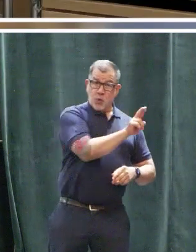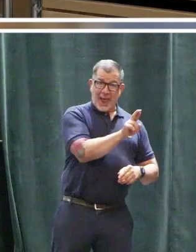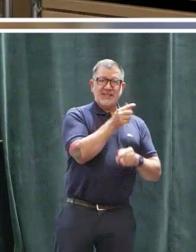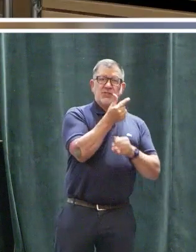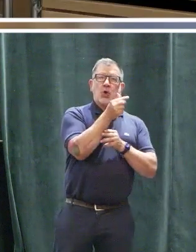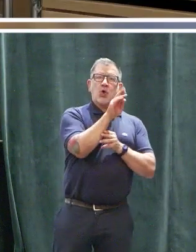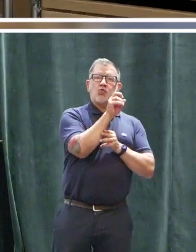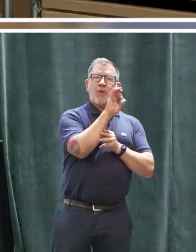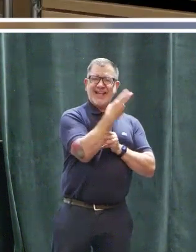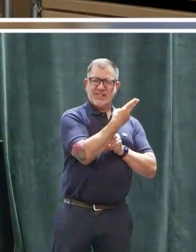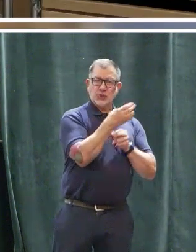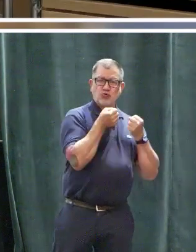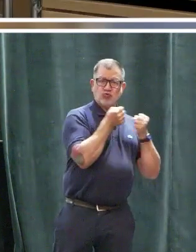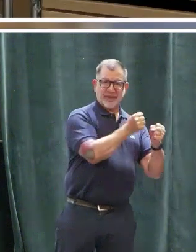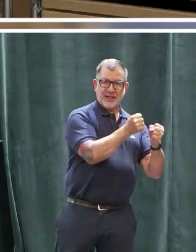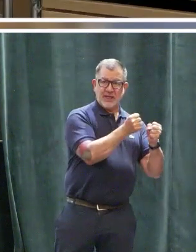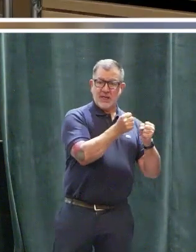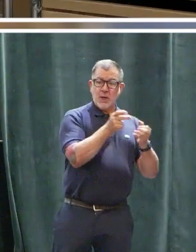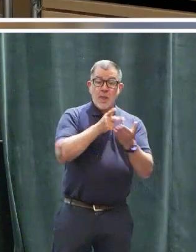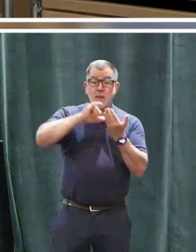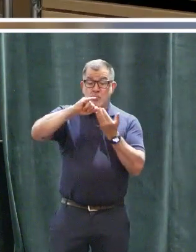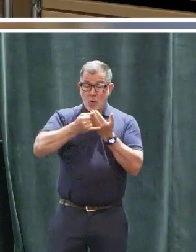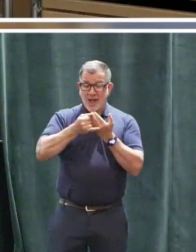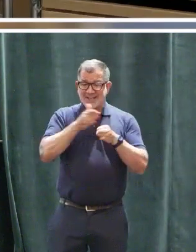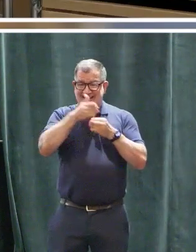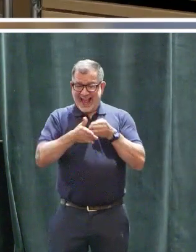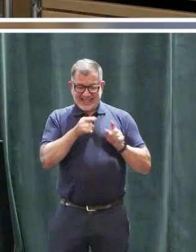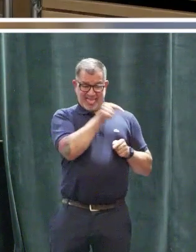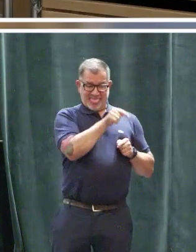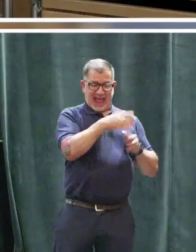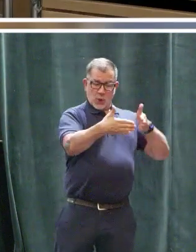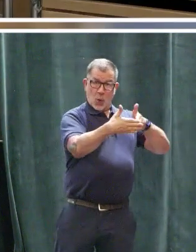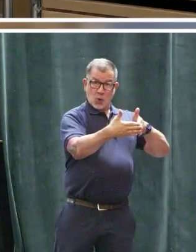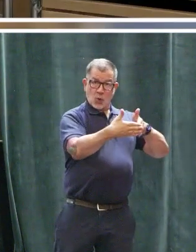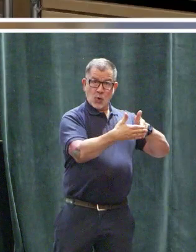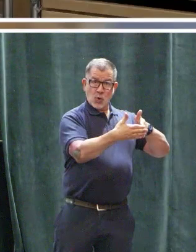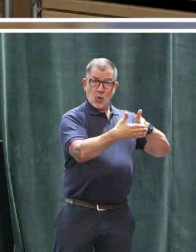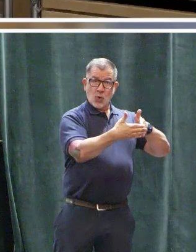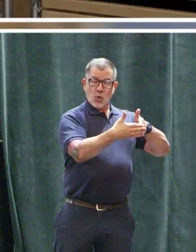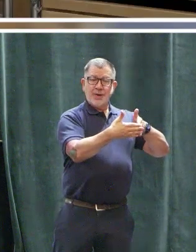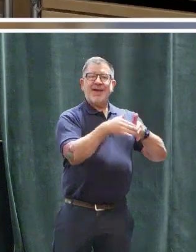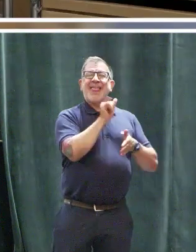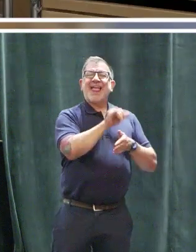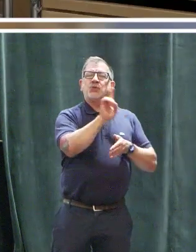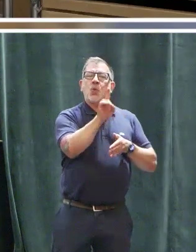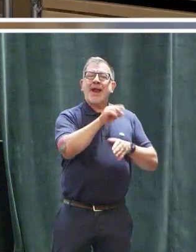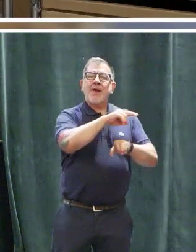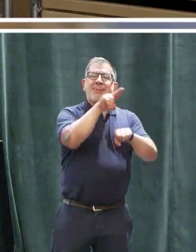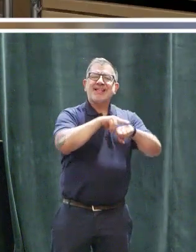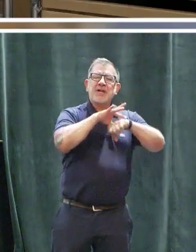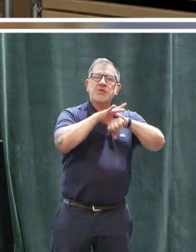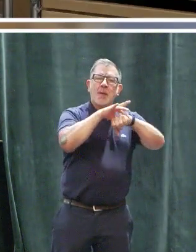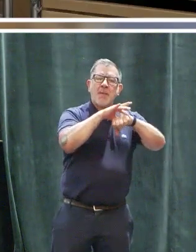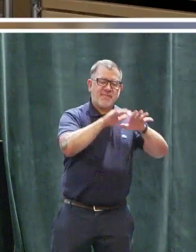The project ends at that corner, where, as I mentioned, the natural topography achieves